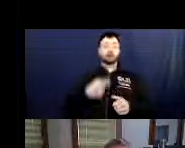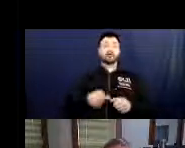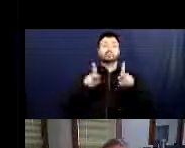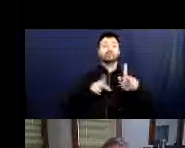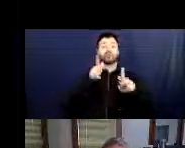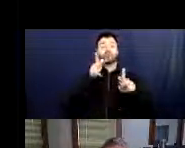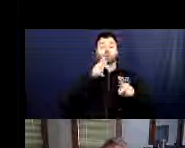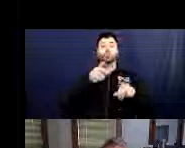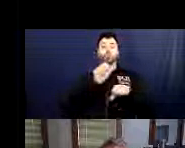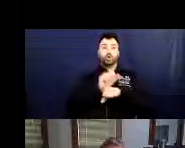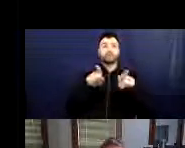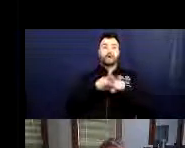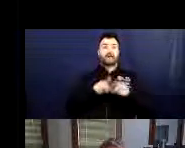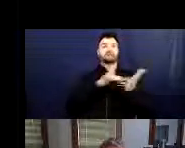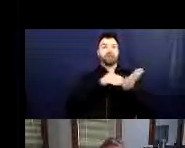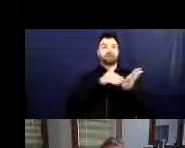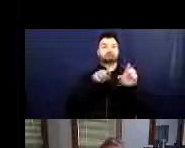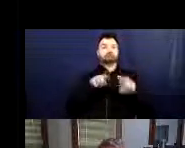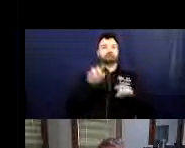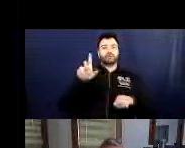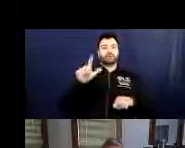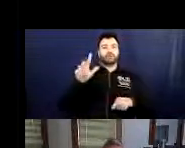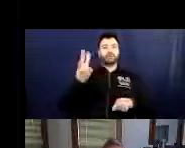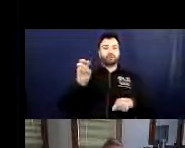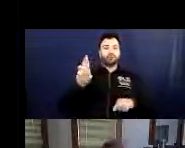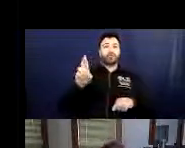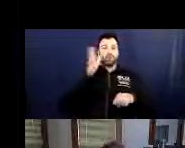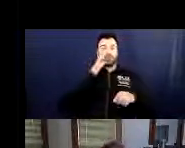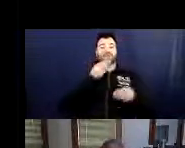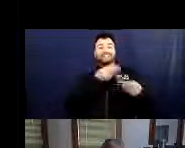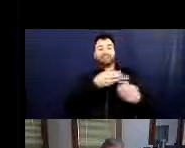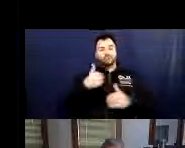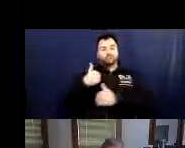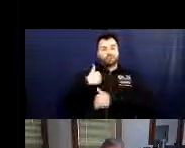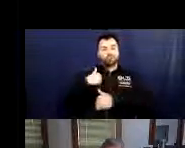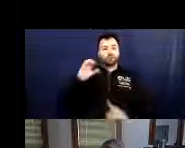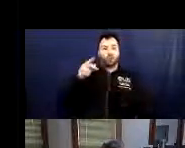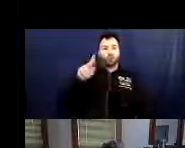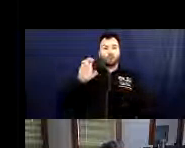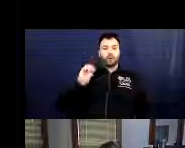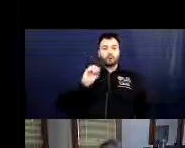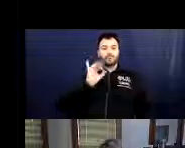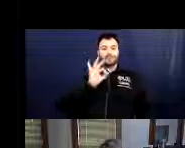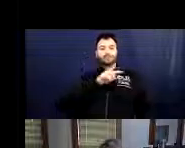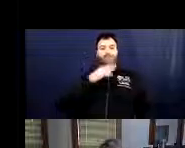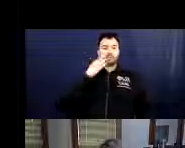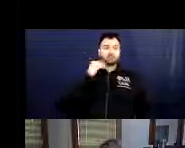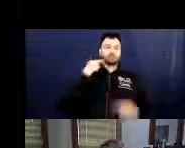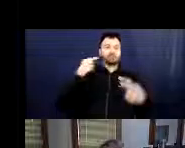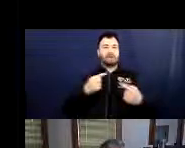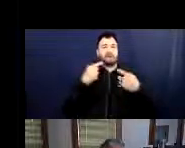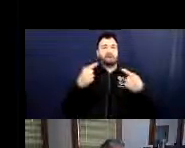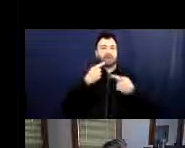as a way of treating their soldiers when they were in pain from